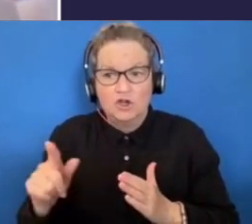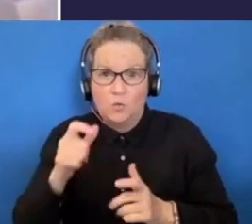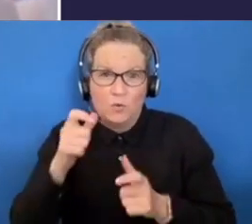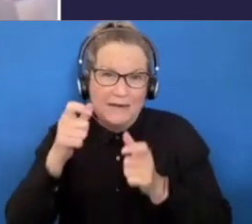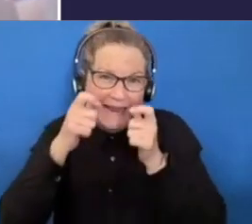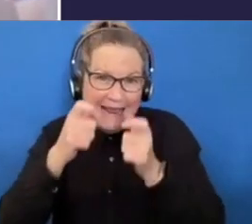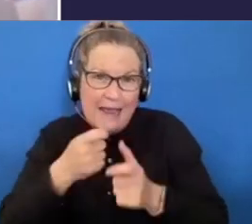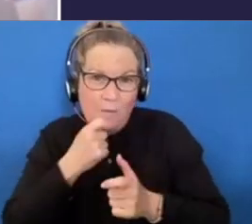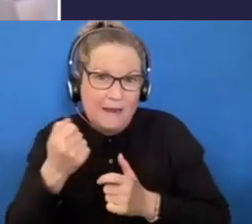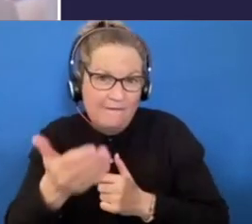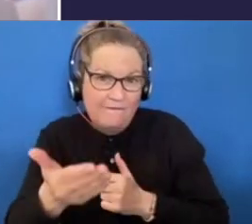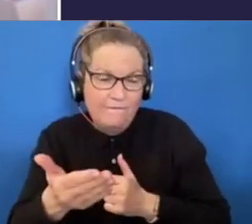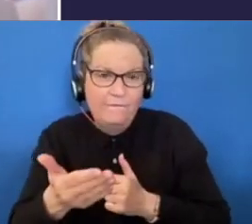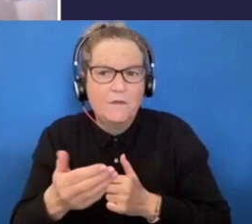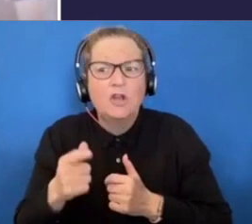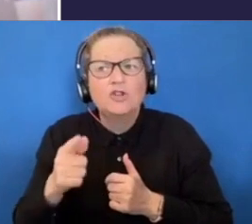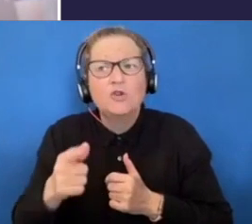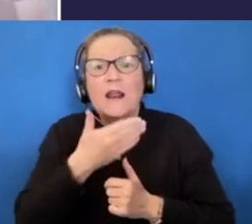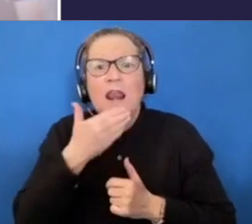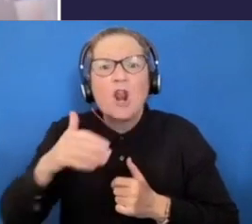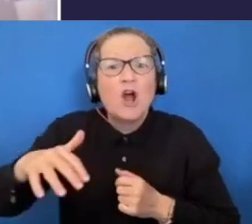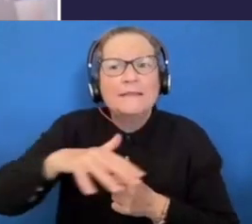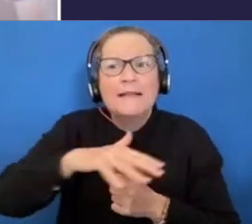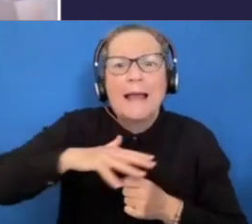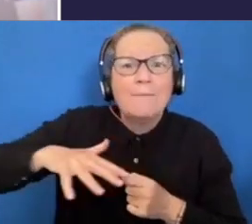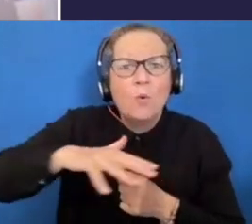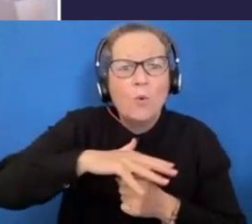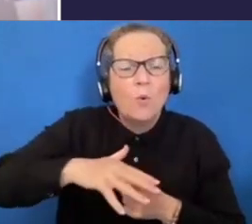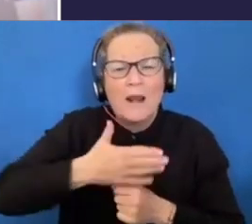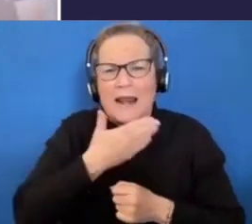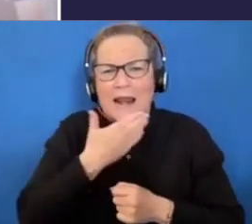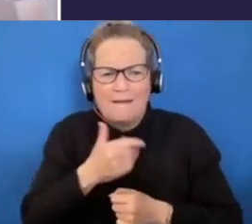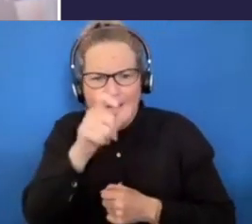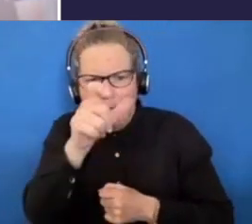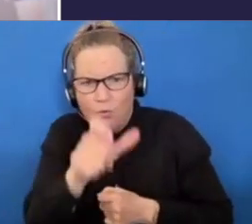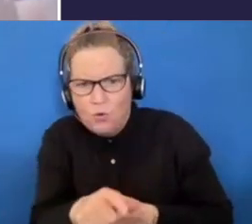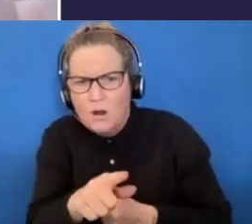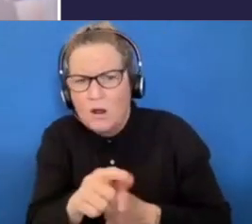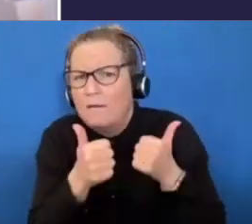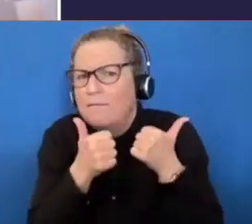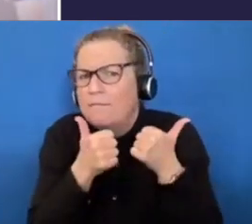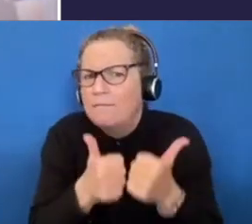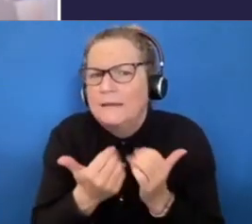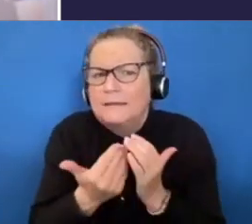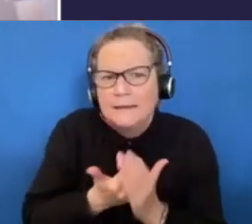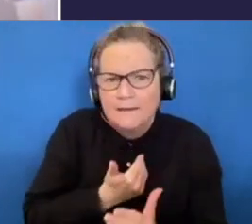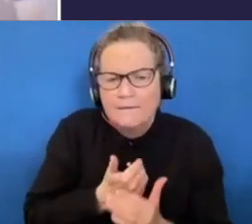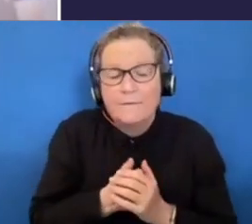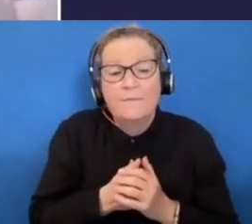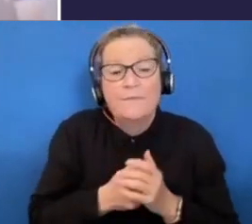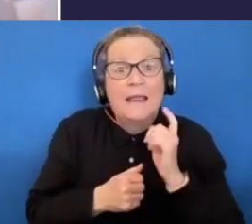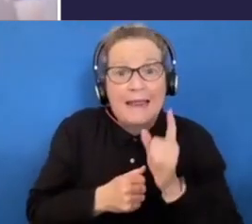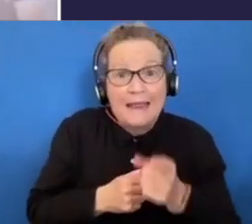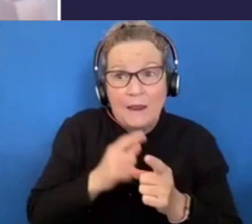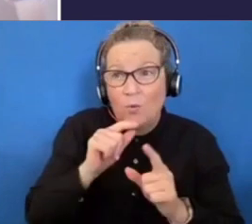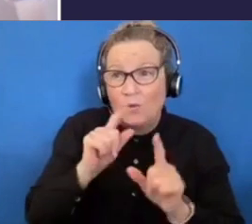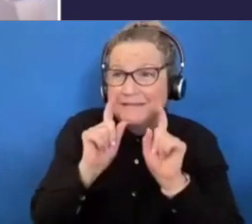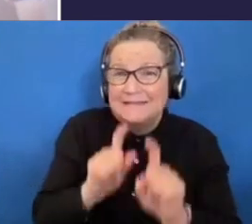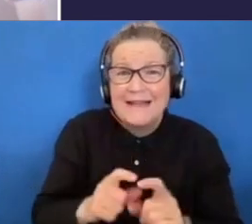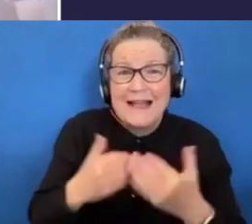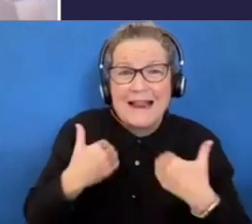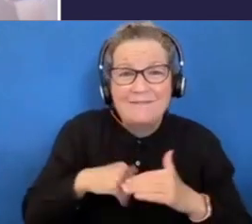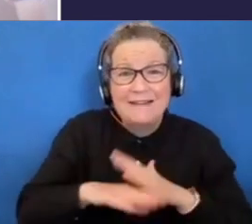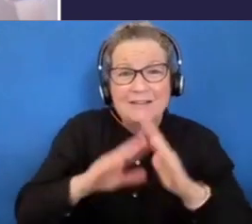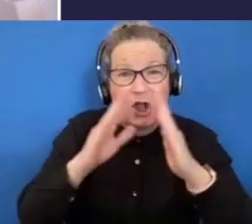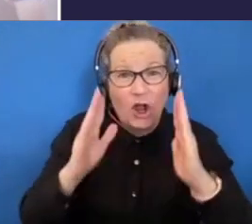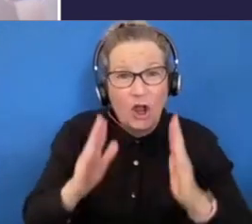So she had the security of being in a nice neighbourhood with a lovely person, and he, in return, could stay living in his own home